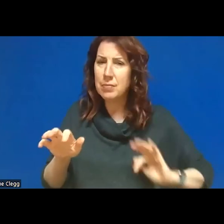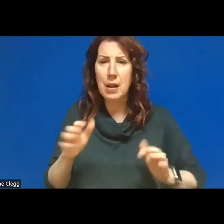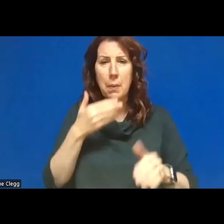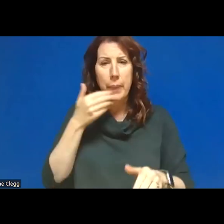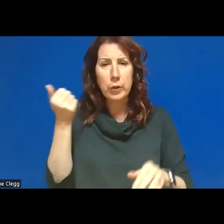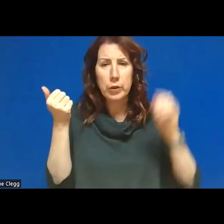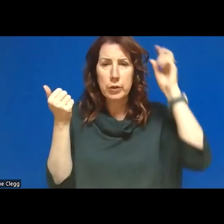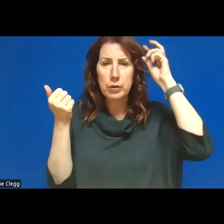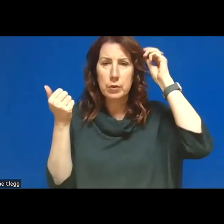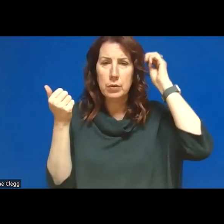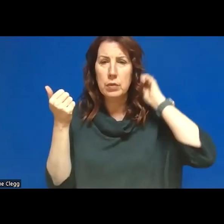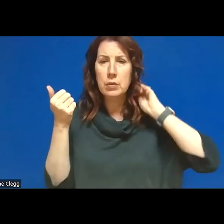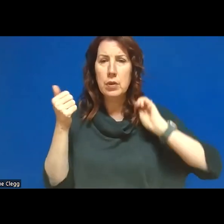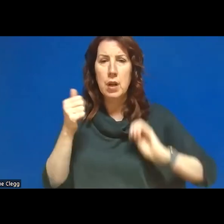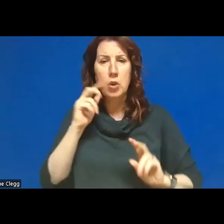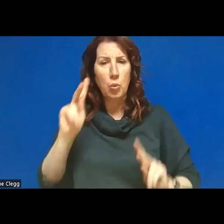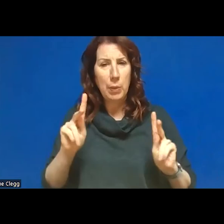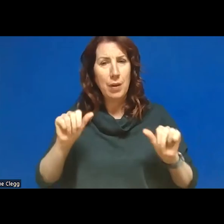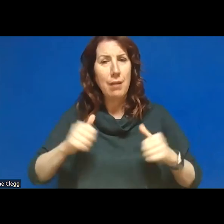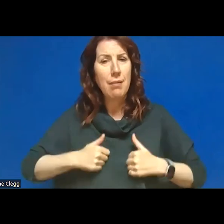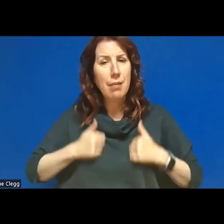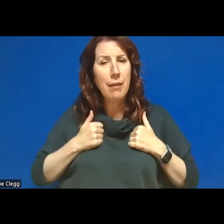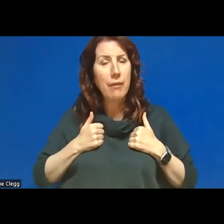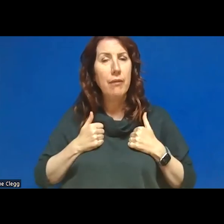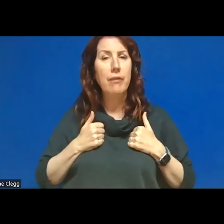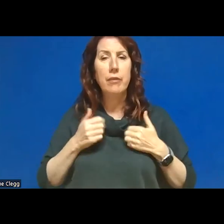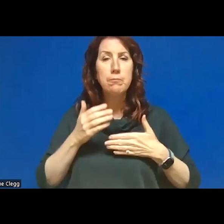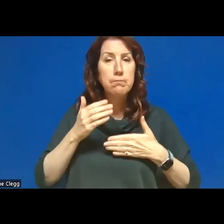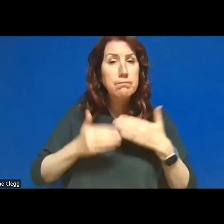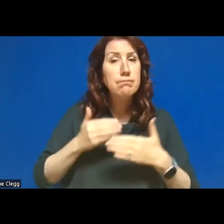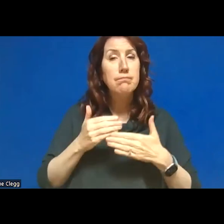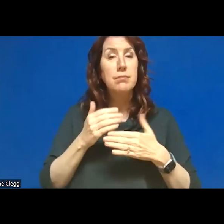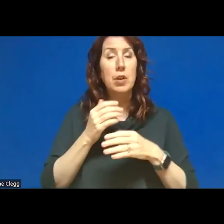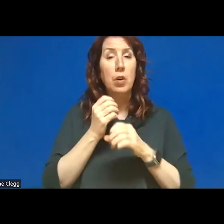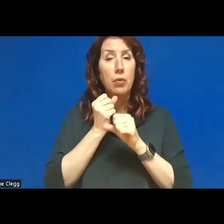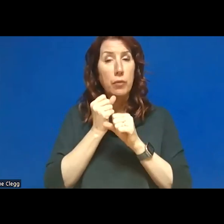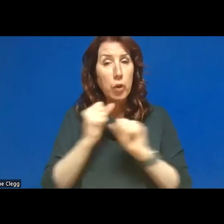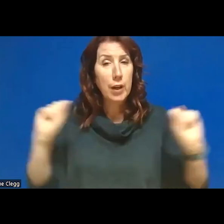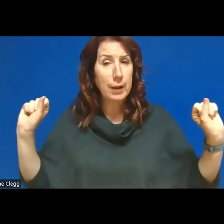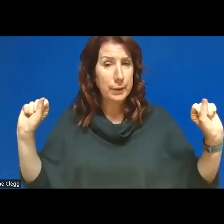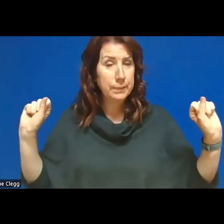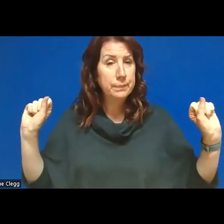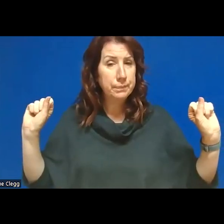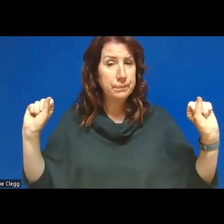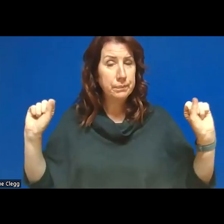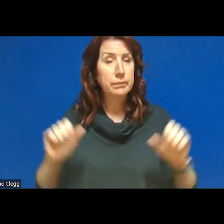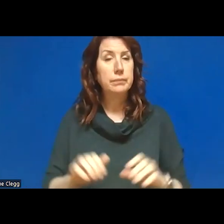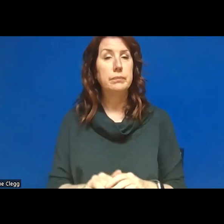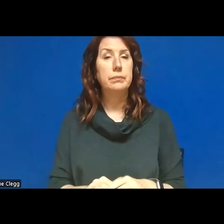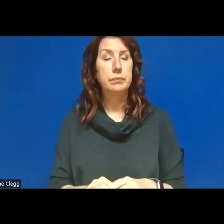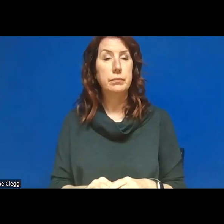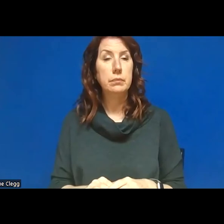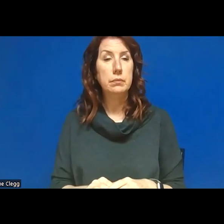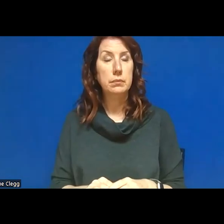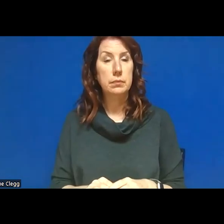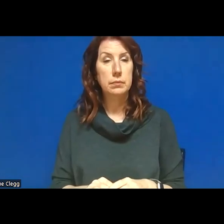to live out their lives with freedom. I think the only thing that we can